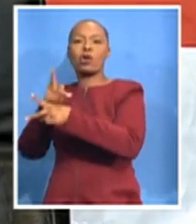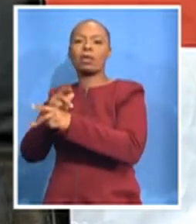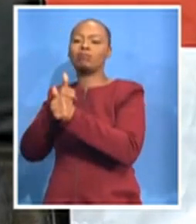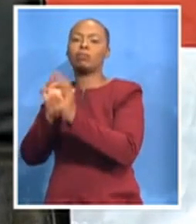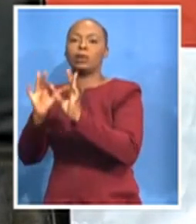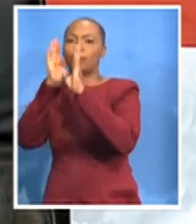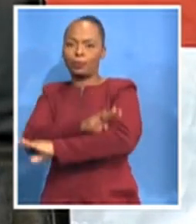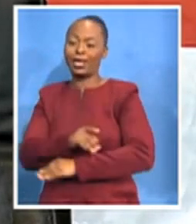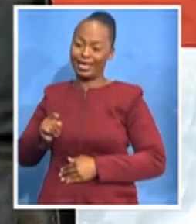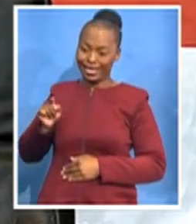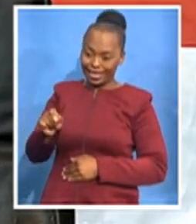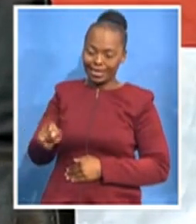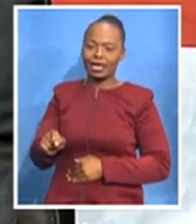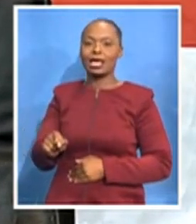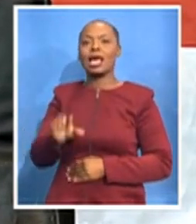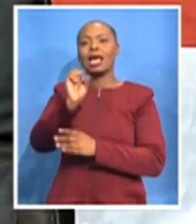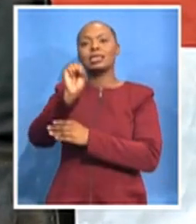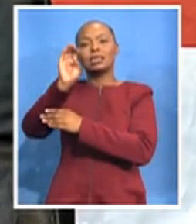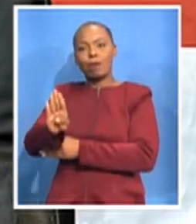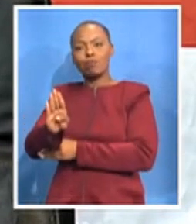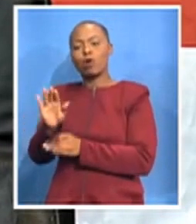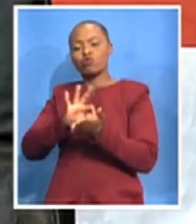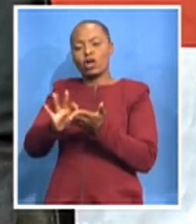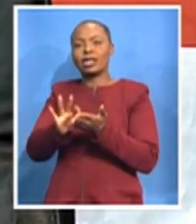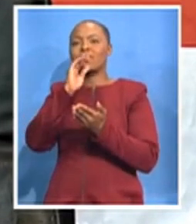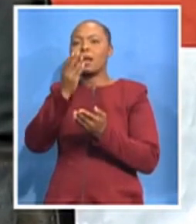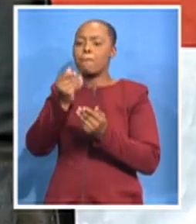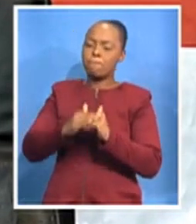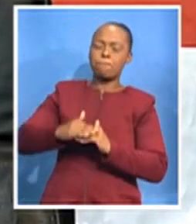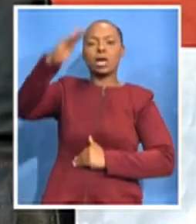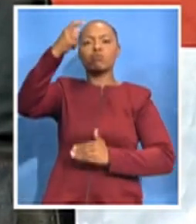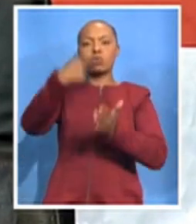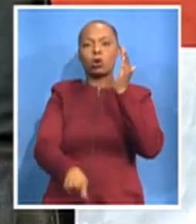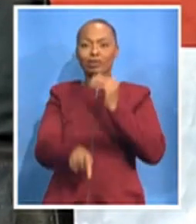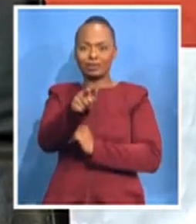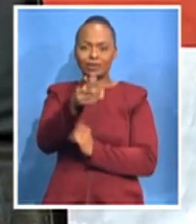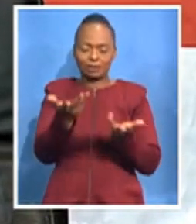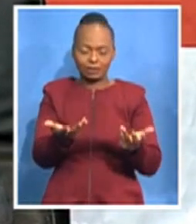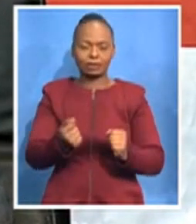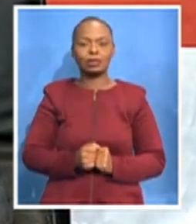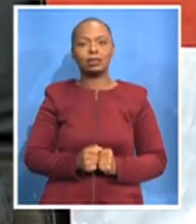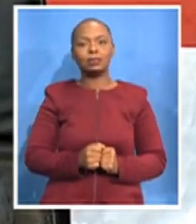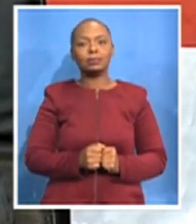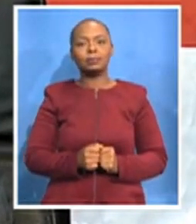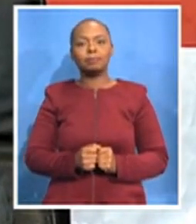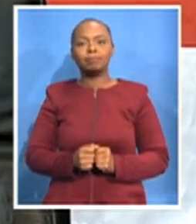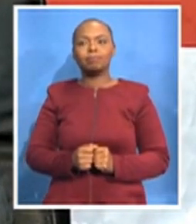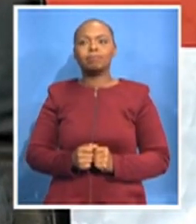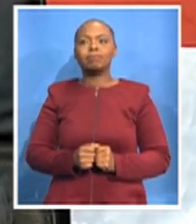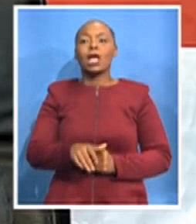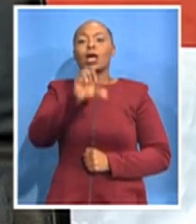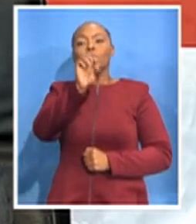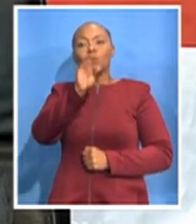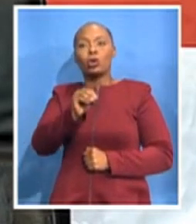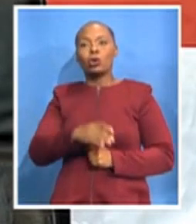charge higher rates. This was not value for money as well, as we've indicated up. So we also received